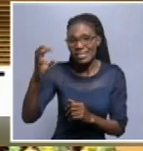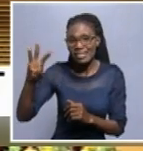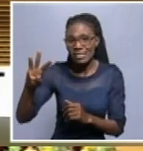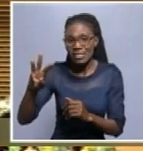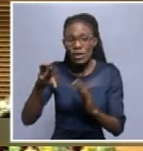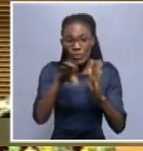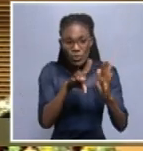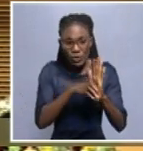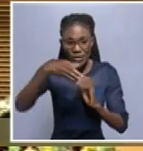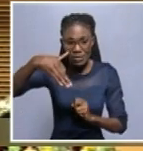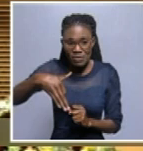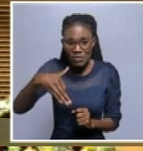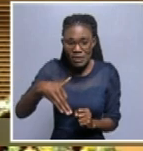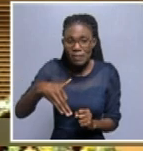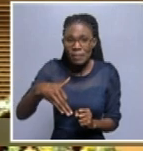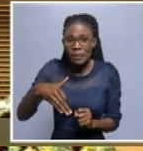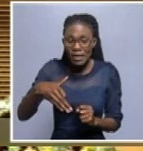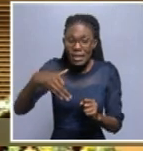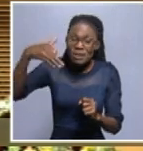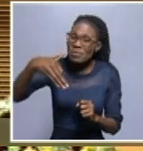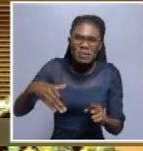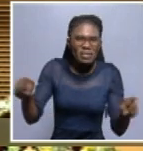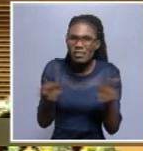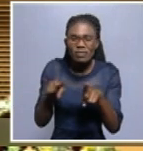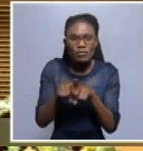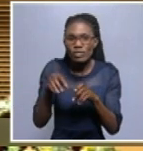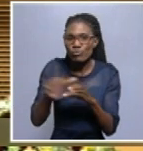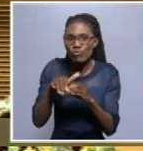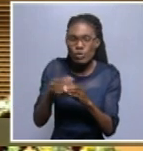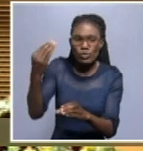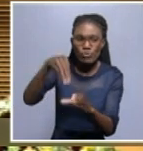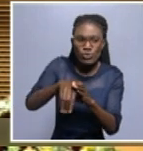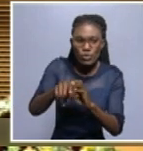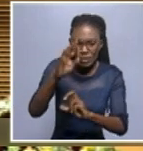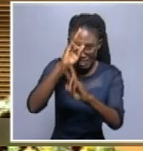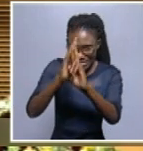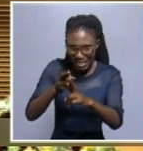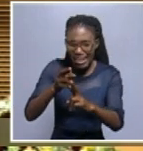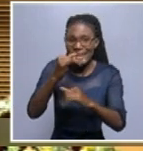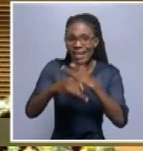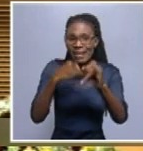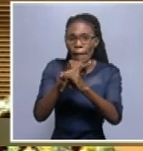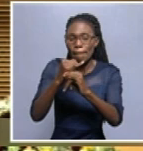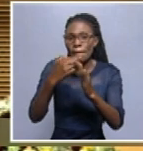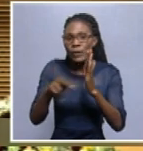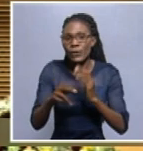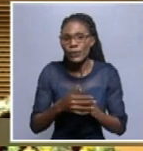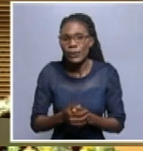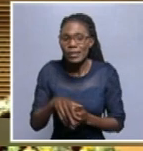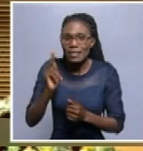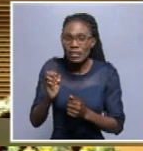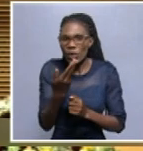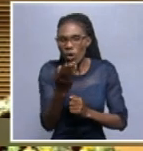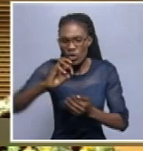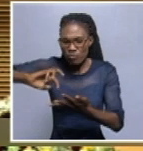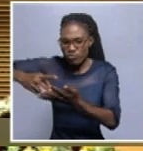also expect Namibia, amongst other, to foster respect for international law and treaty